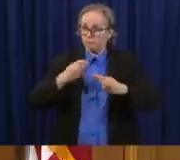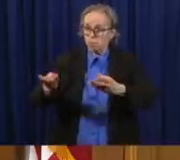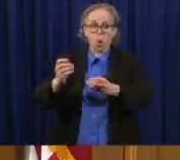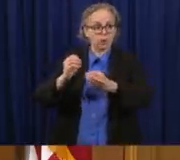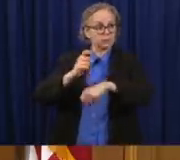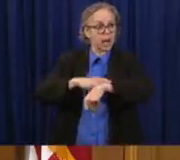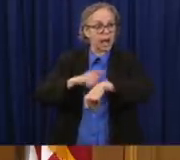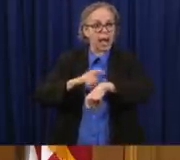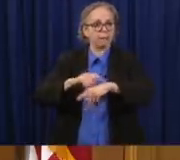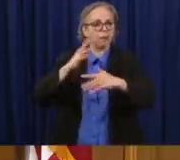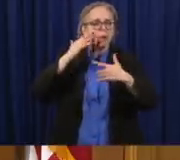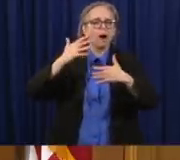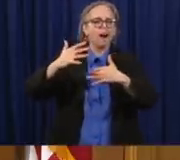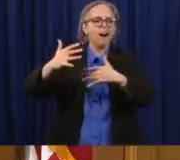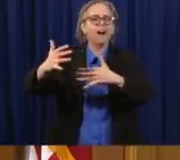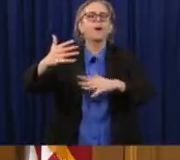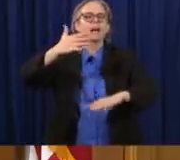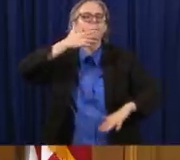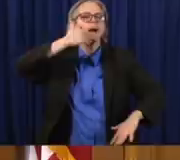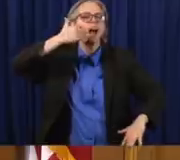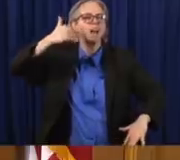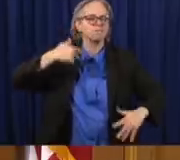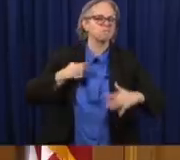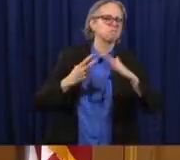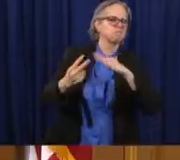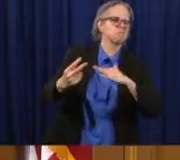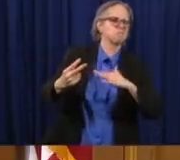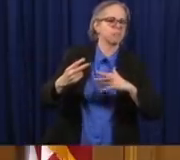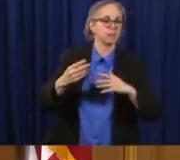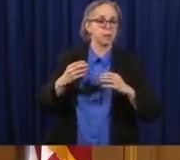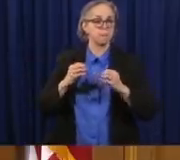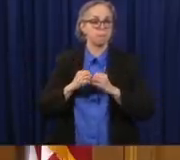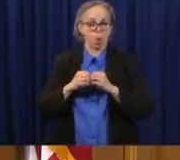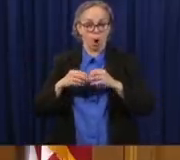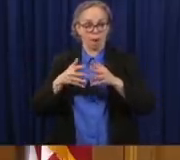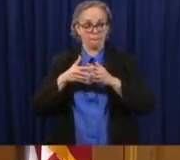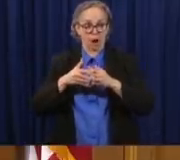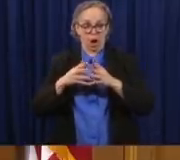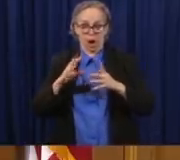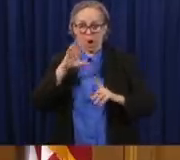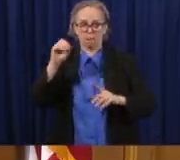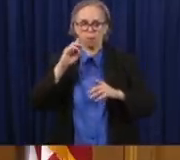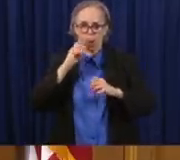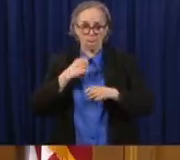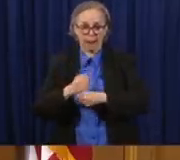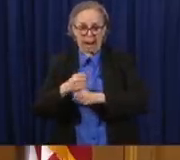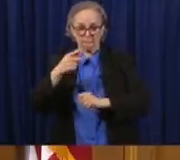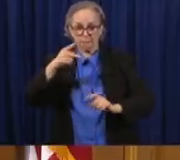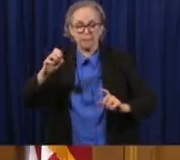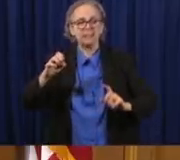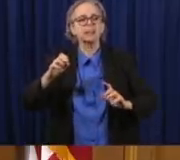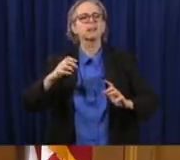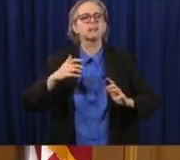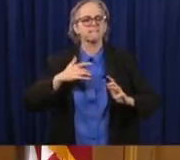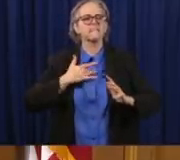more domestic companies that are making it, and that the availability will slowly, over time, go up. Testing